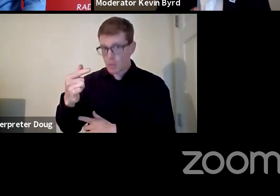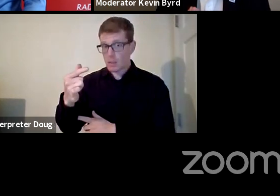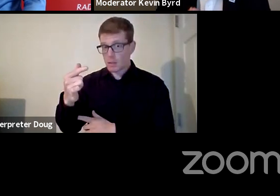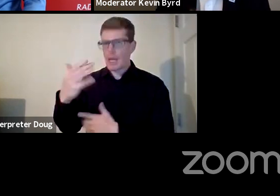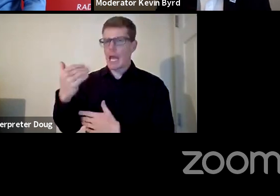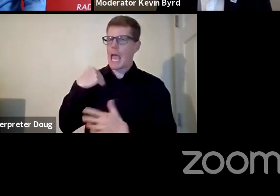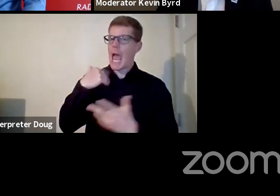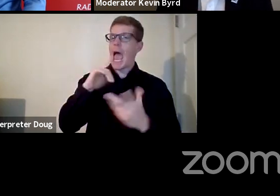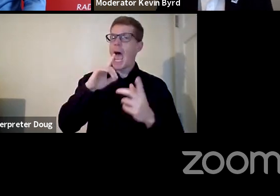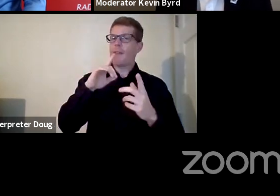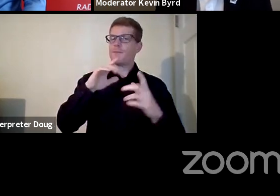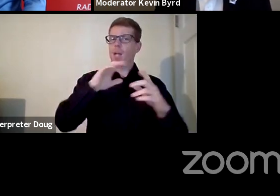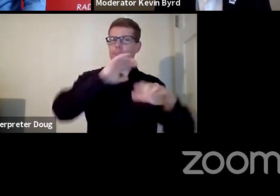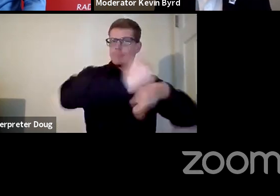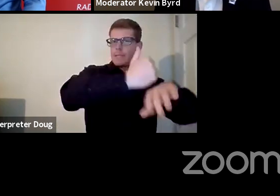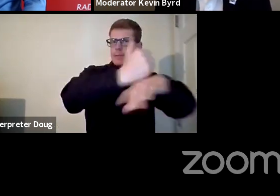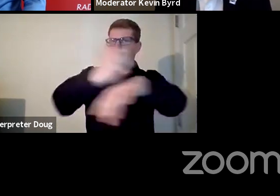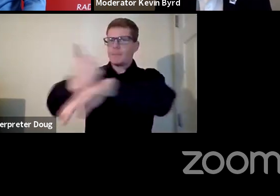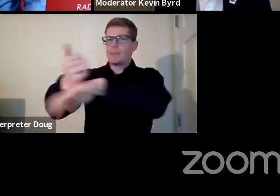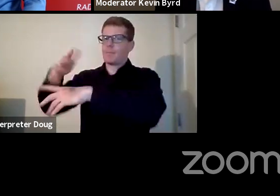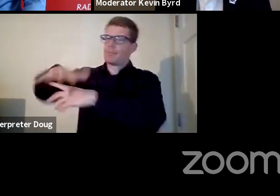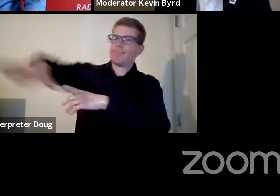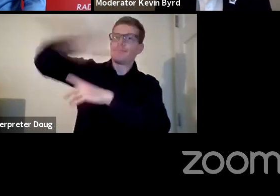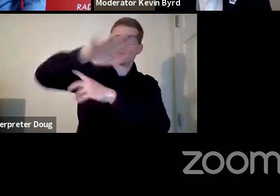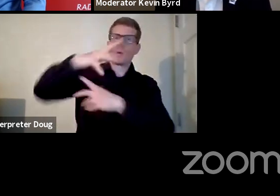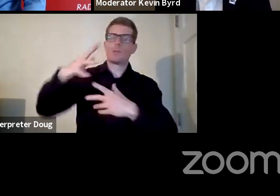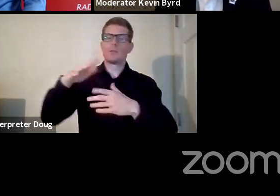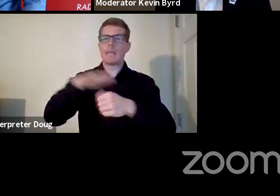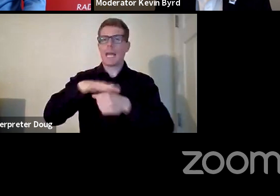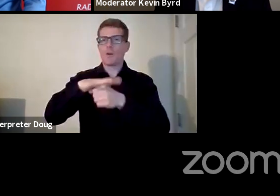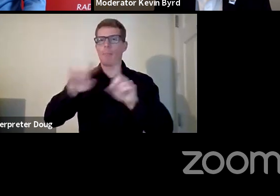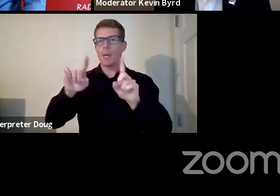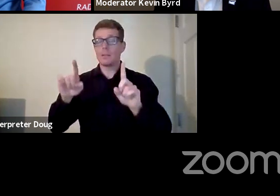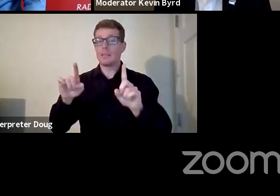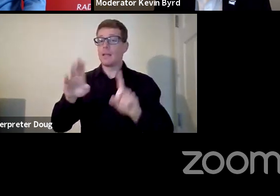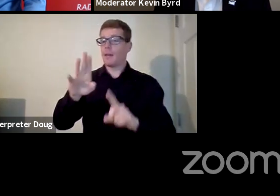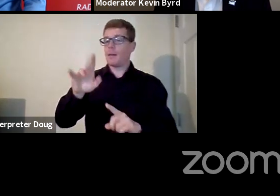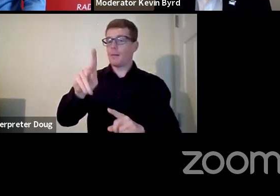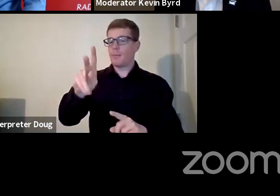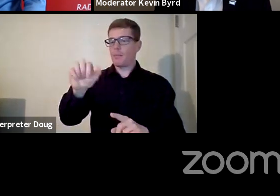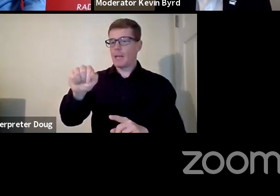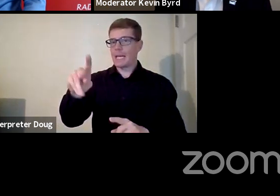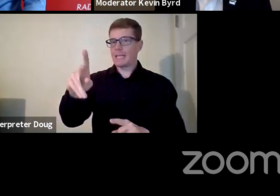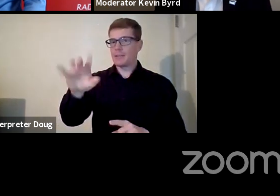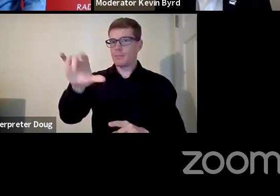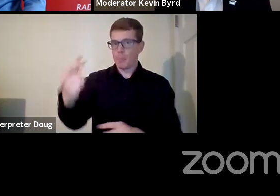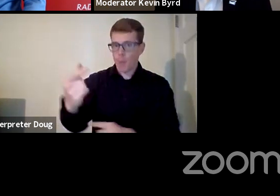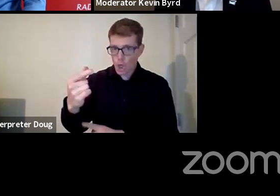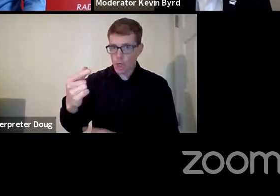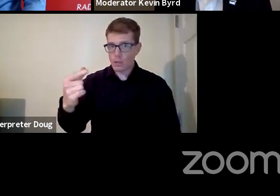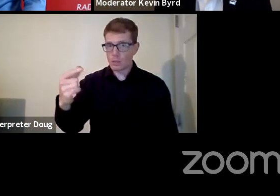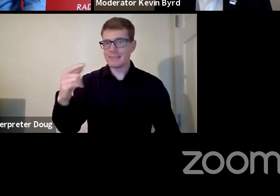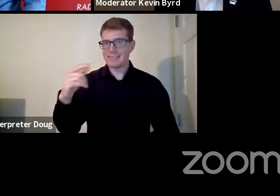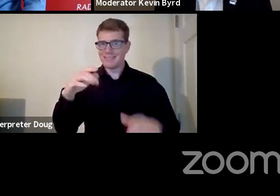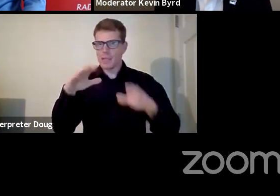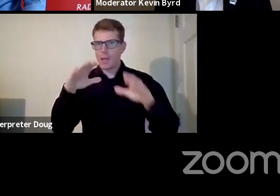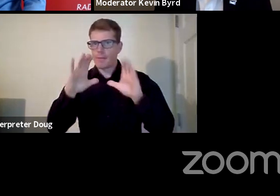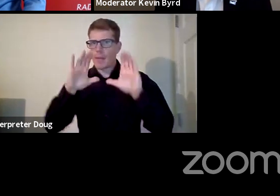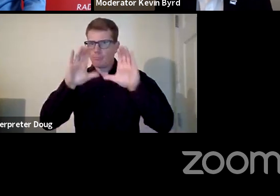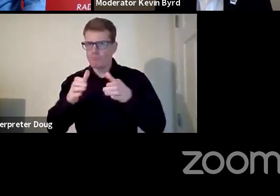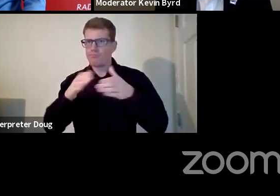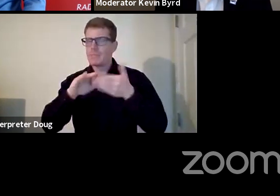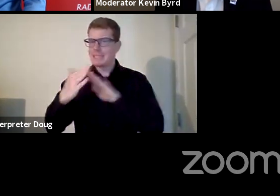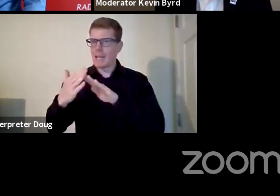campus sits in a small town called Blacksburg. And we can't look at the campus as being isolated from the